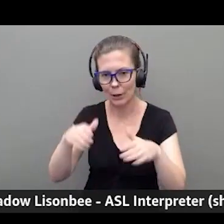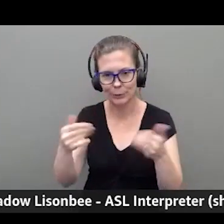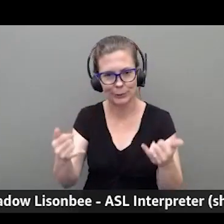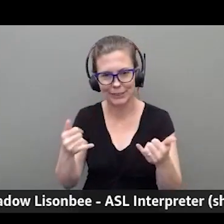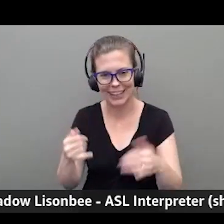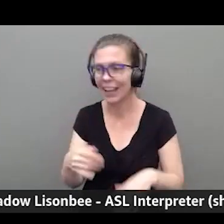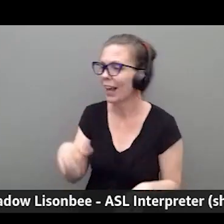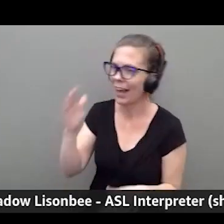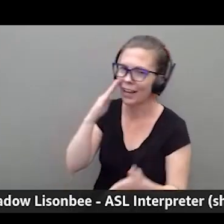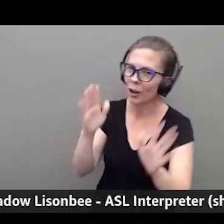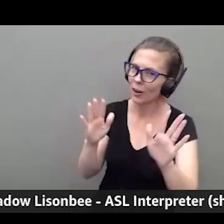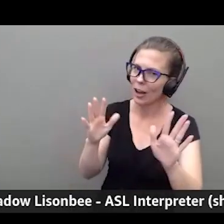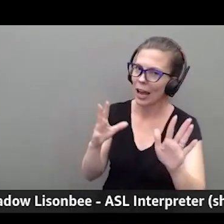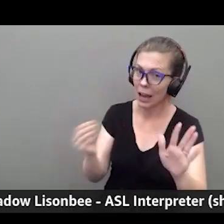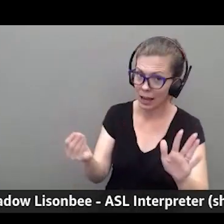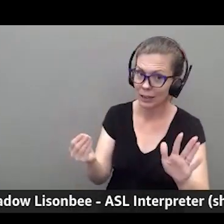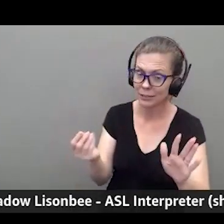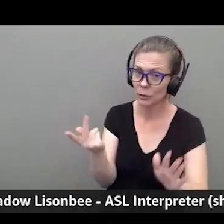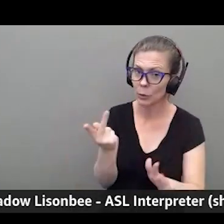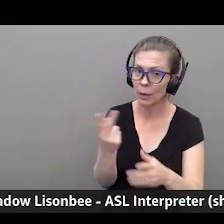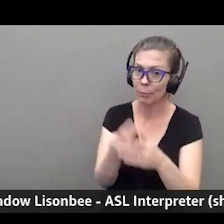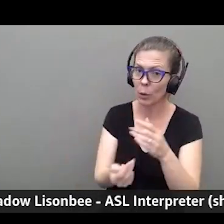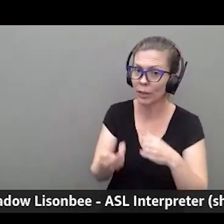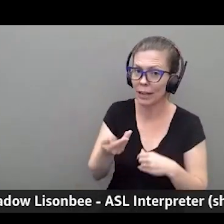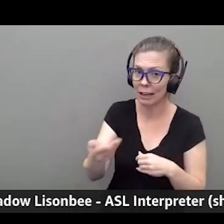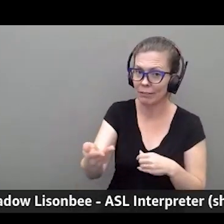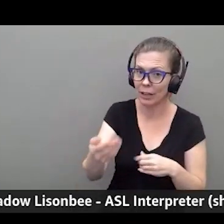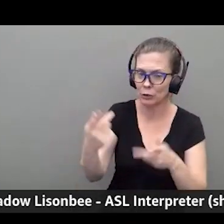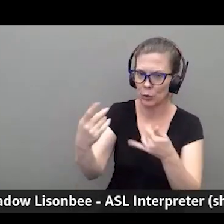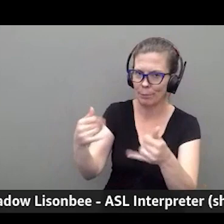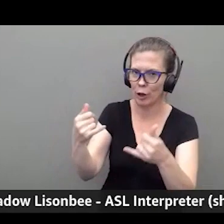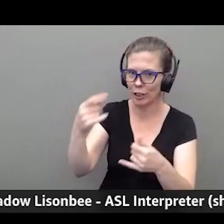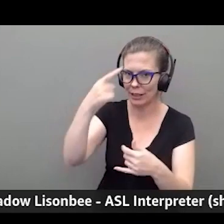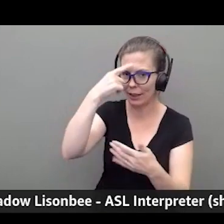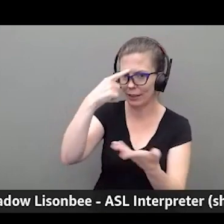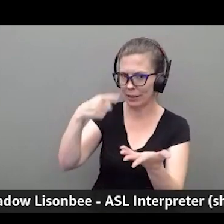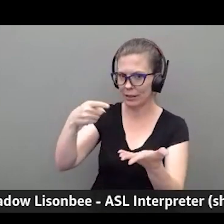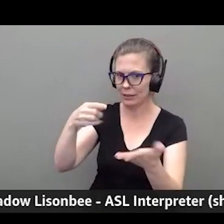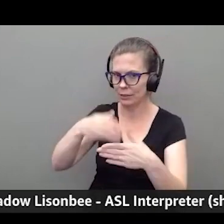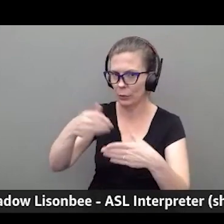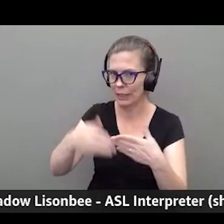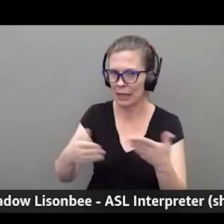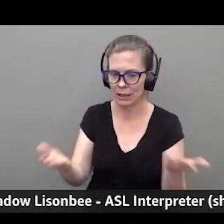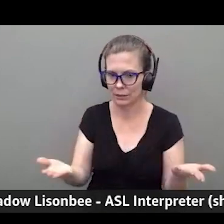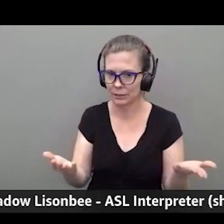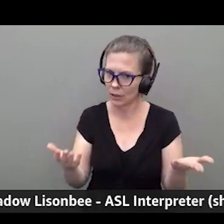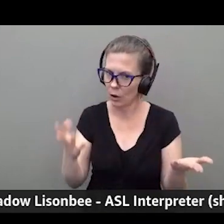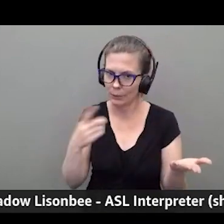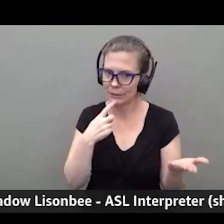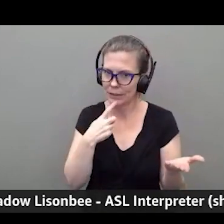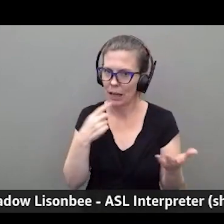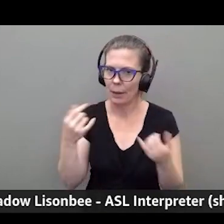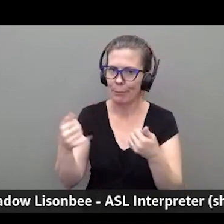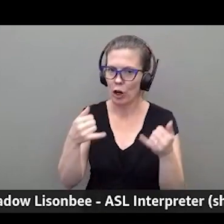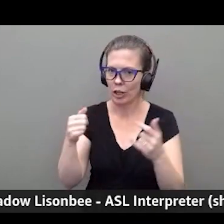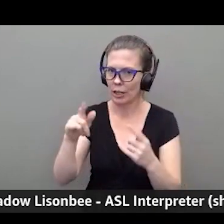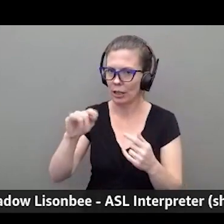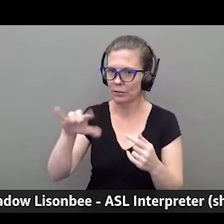I know. And we both got an invite, I think, to a party this weekend. So I just want to say party at